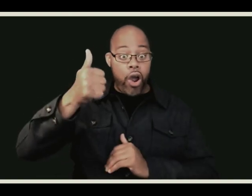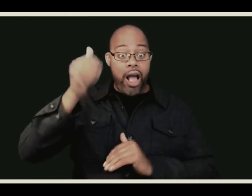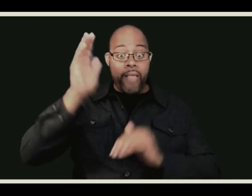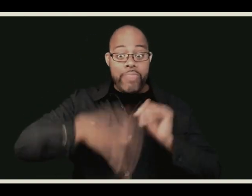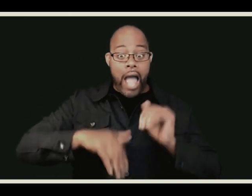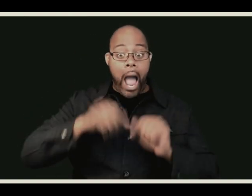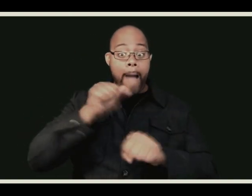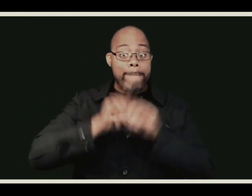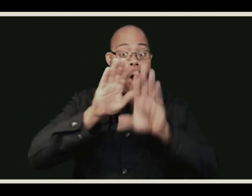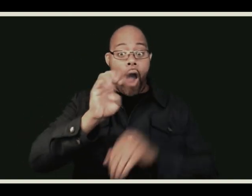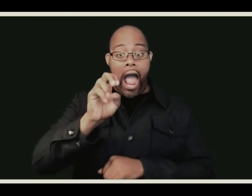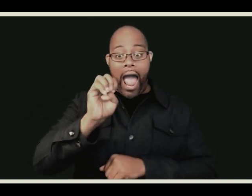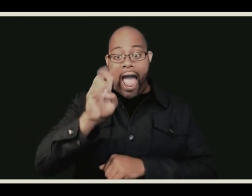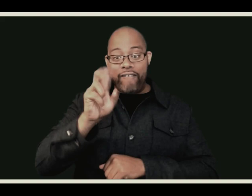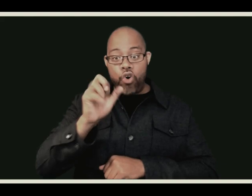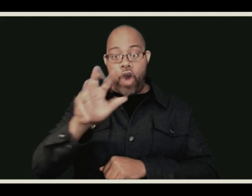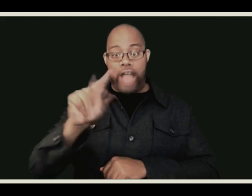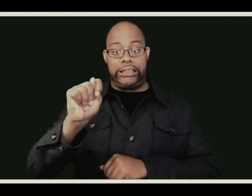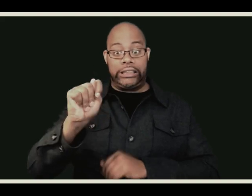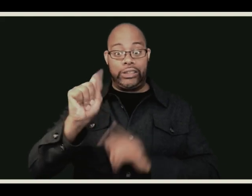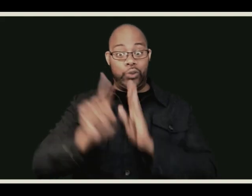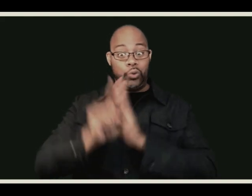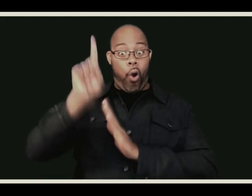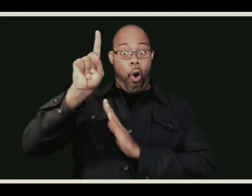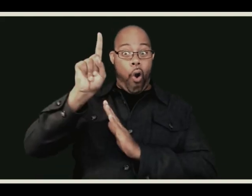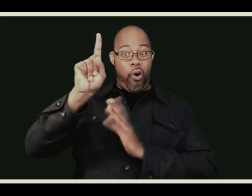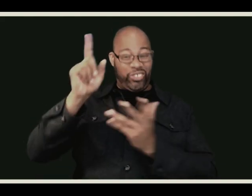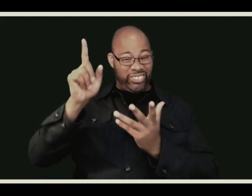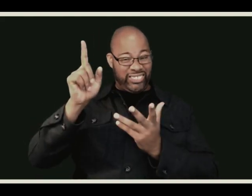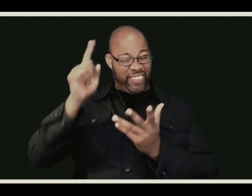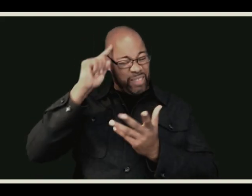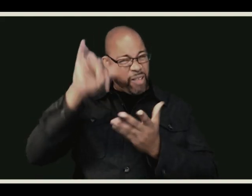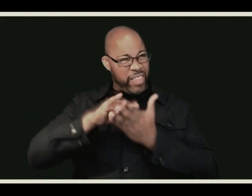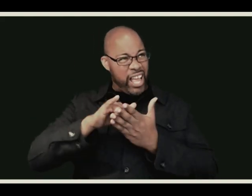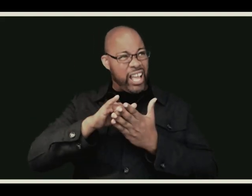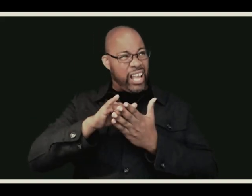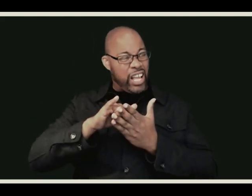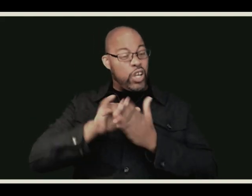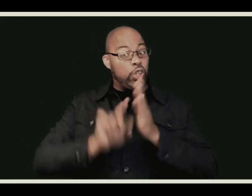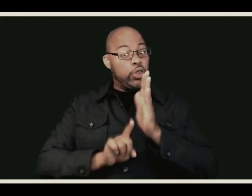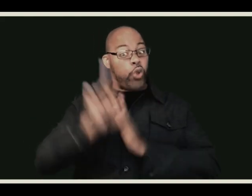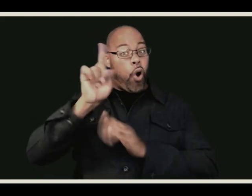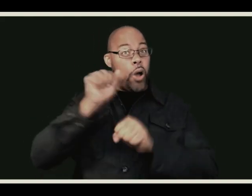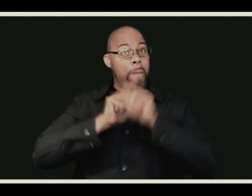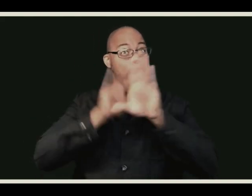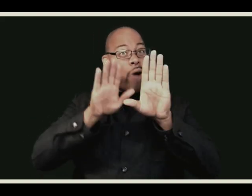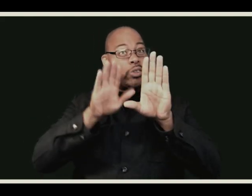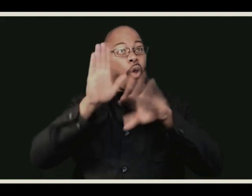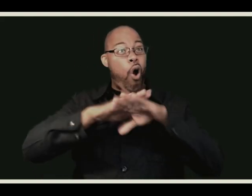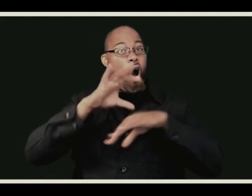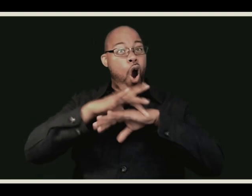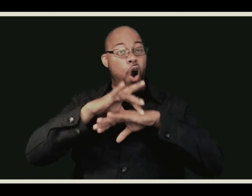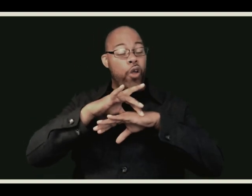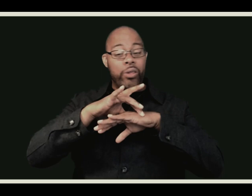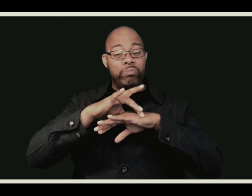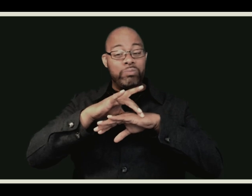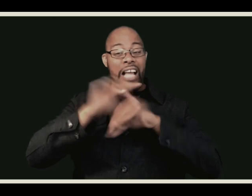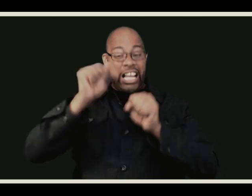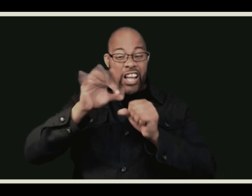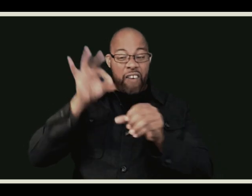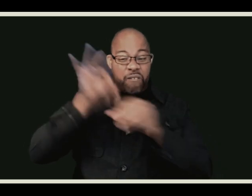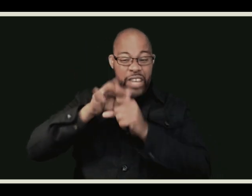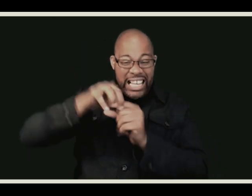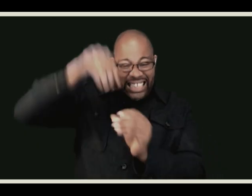than the Mount Everest is tall. Just think about that for a second. The tallest mountain on planet Earth could